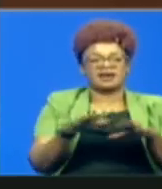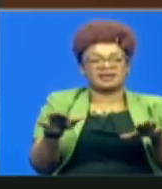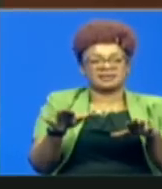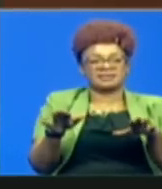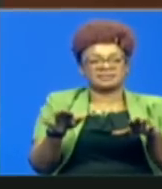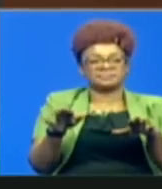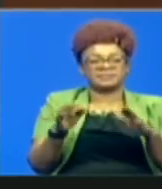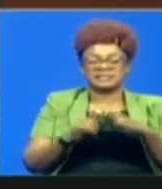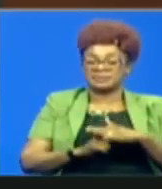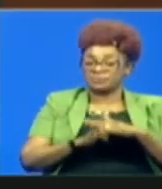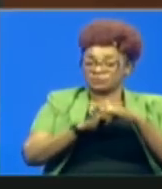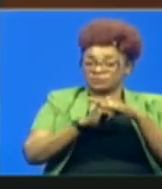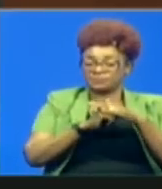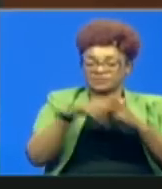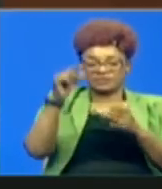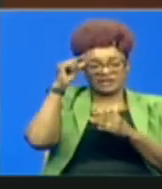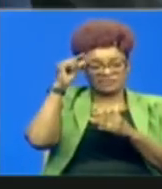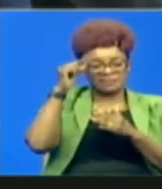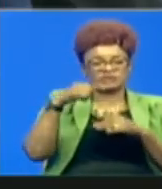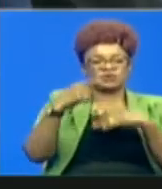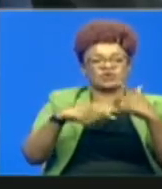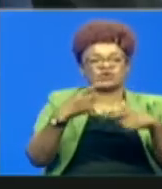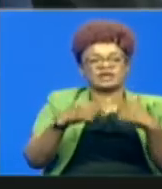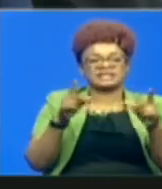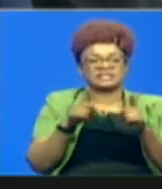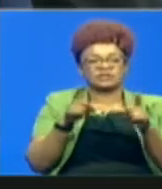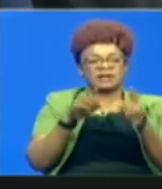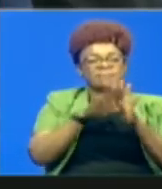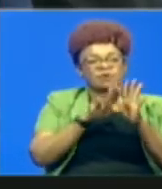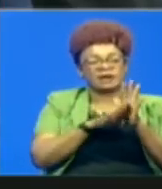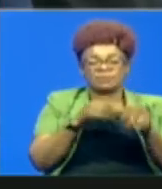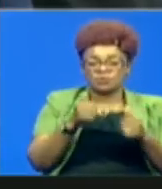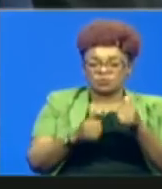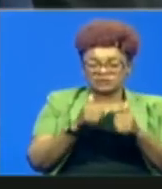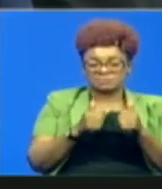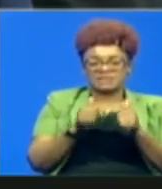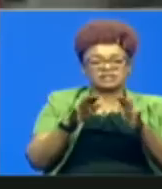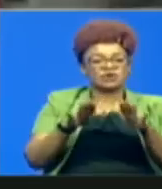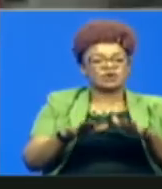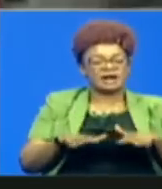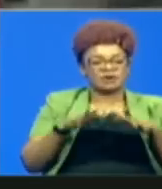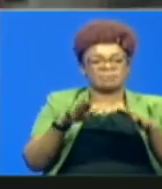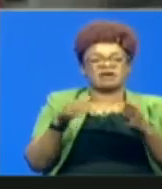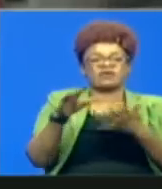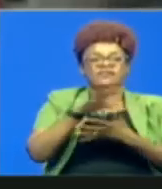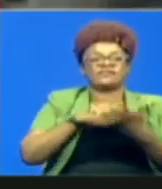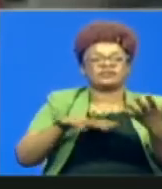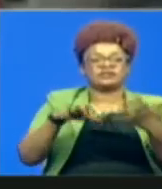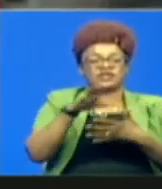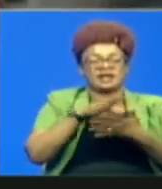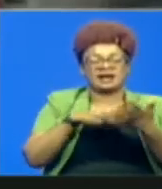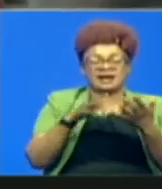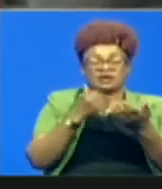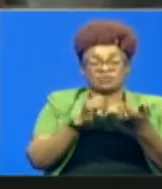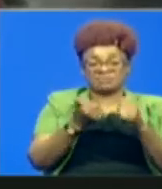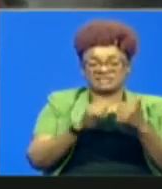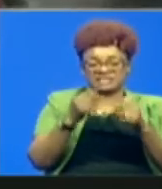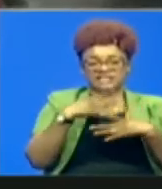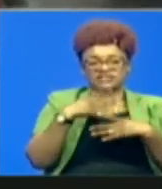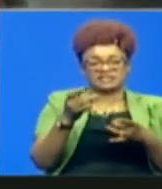in support of the government's ongoing titling program, which is being slowed down by confusion and competing